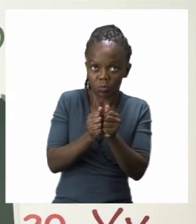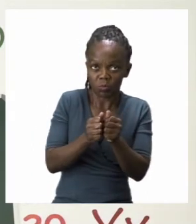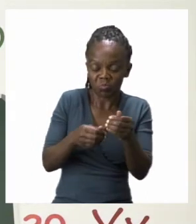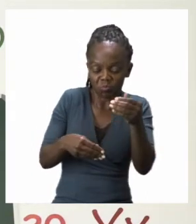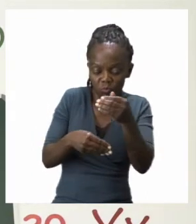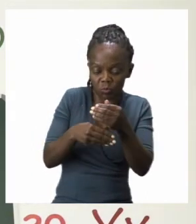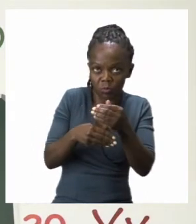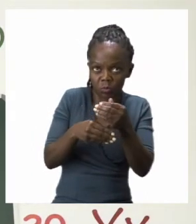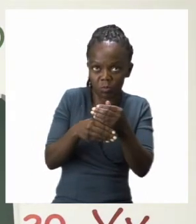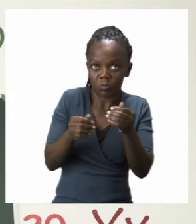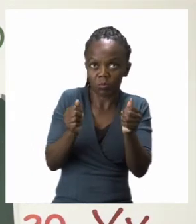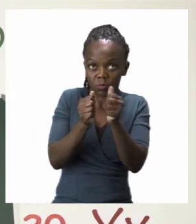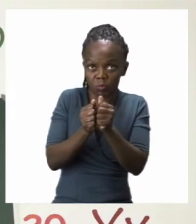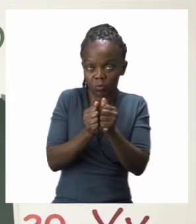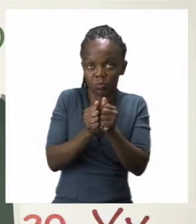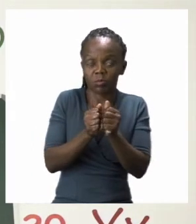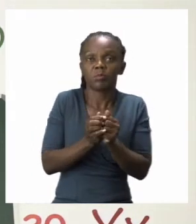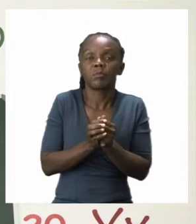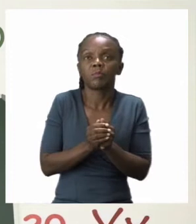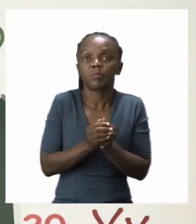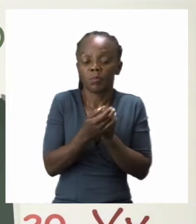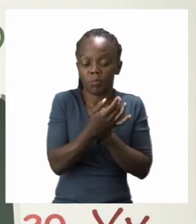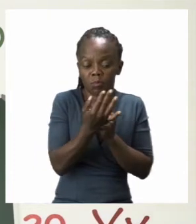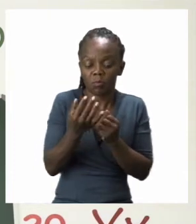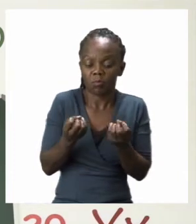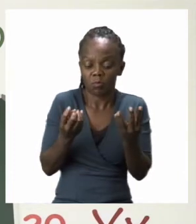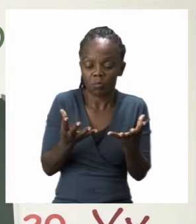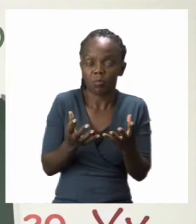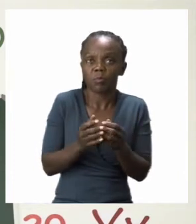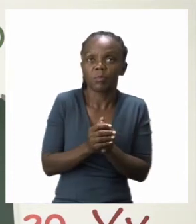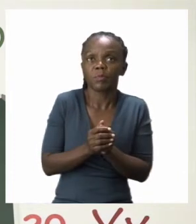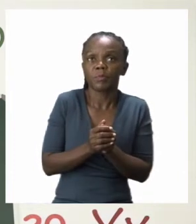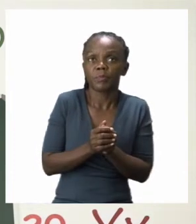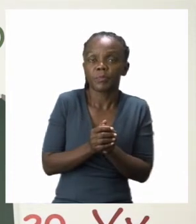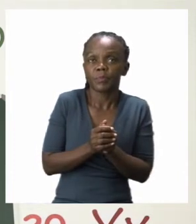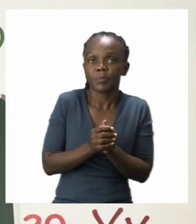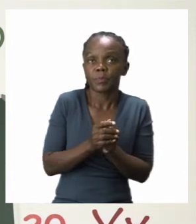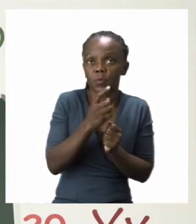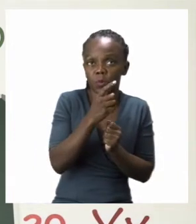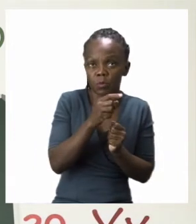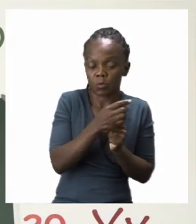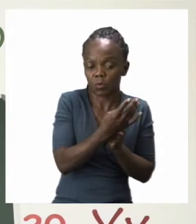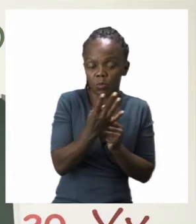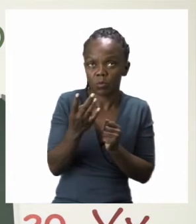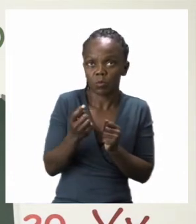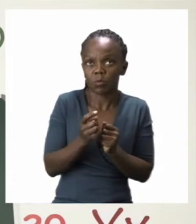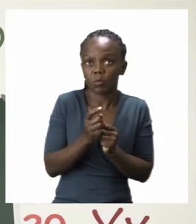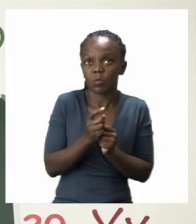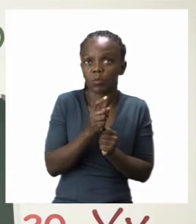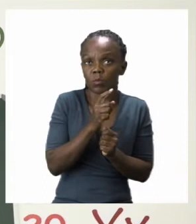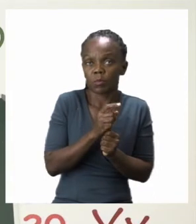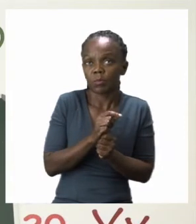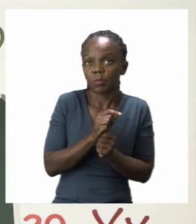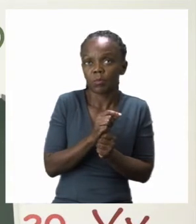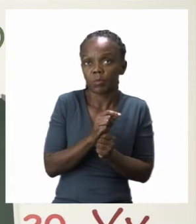fruits. Let's do the first one together. We are going to say, let's count this side first, and then